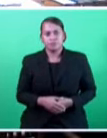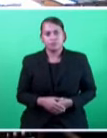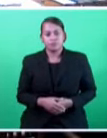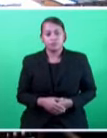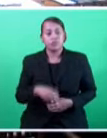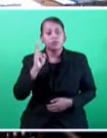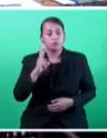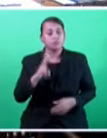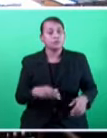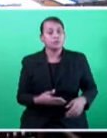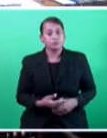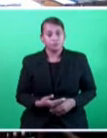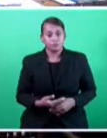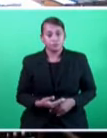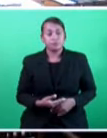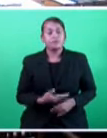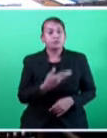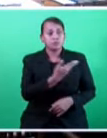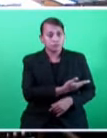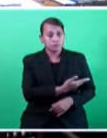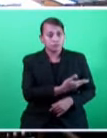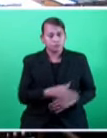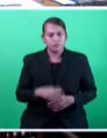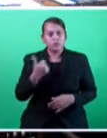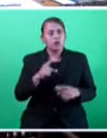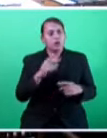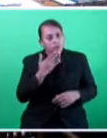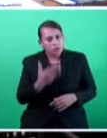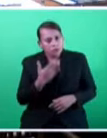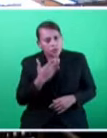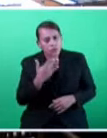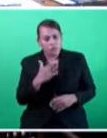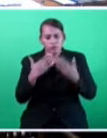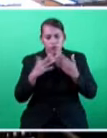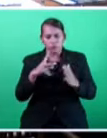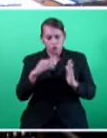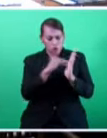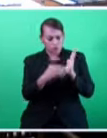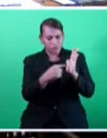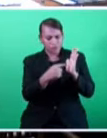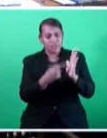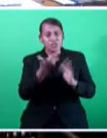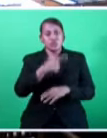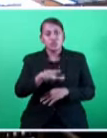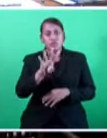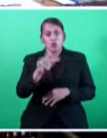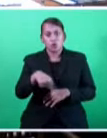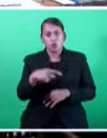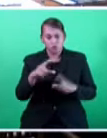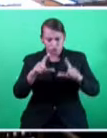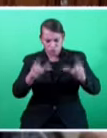Point of order, Honourable Speaker. Yes. Thank you, Honourable Speaker. Under Order 747, I seek a clarification of your